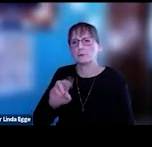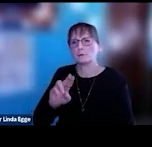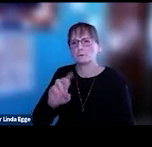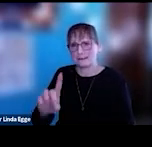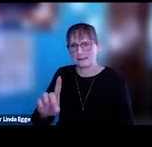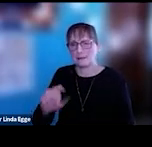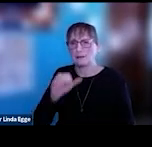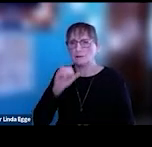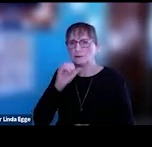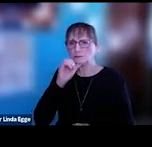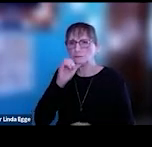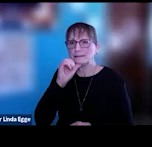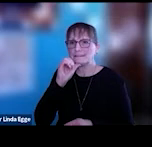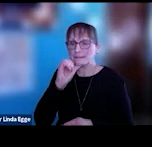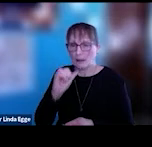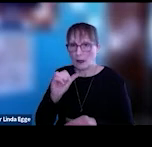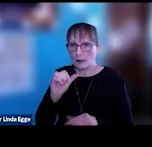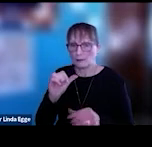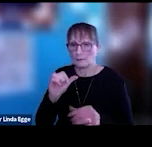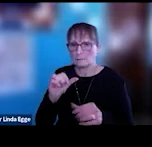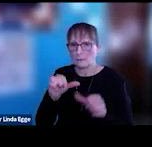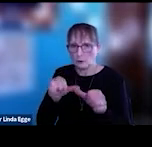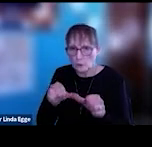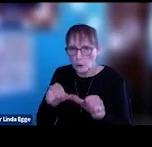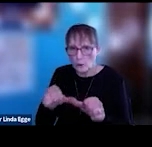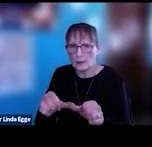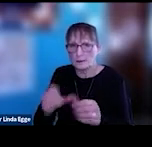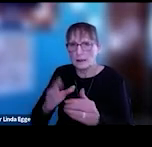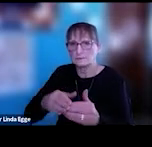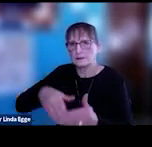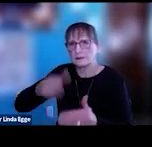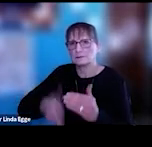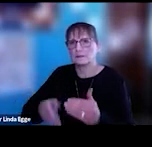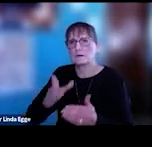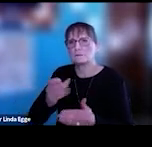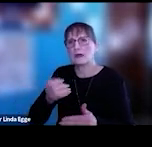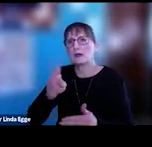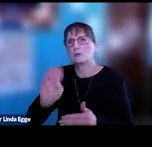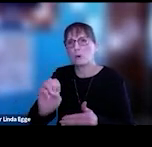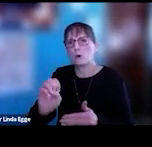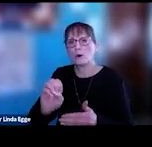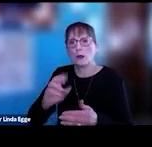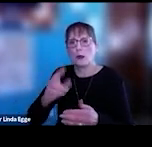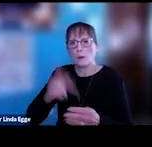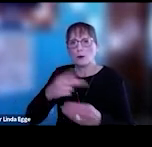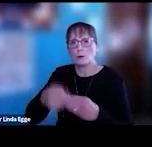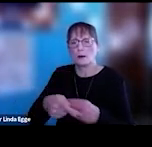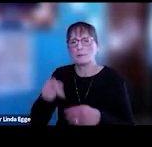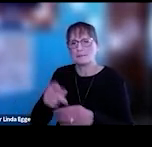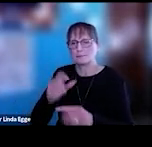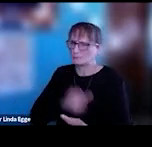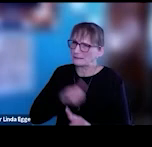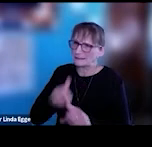be discontinued upon completion of a court program. This one hits home to me.